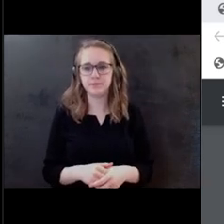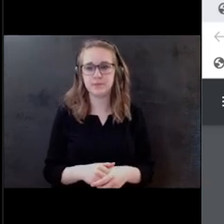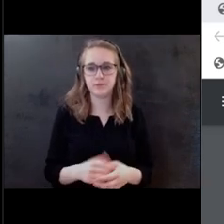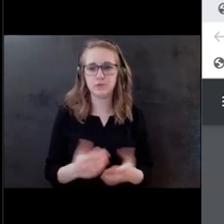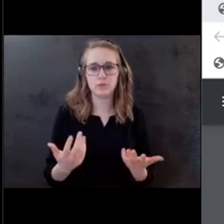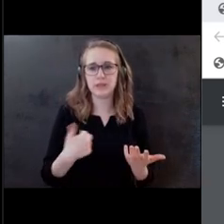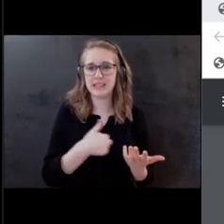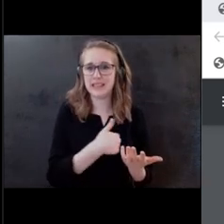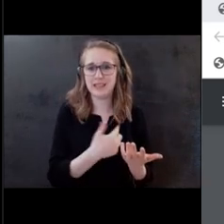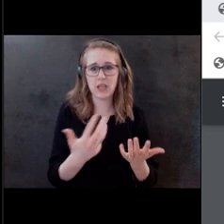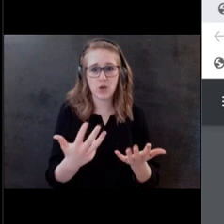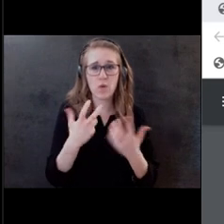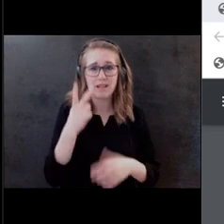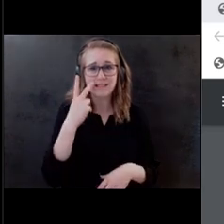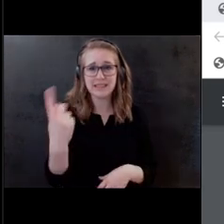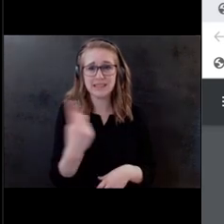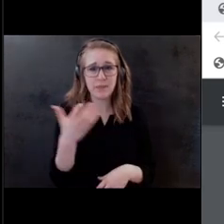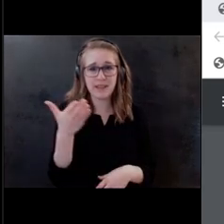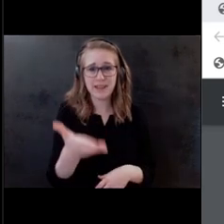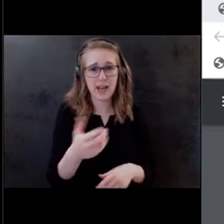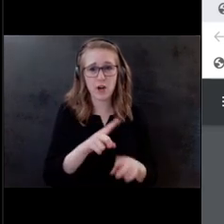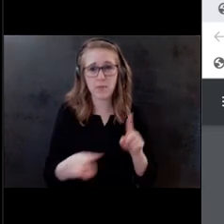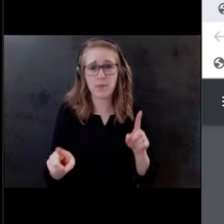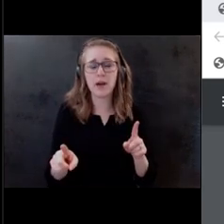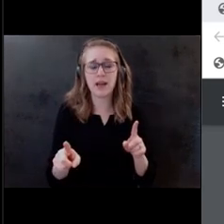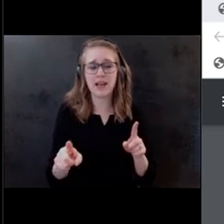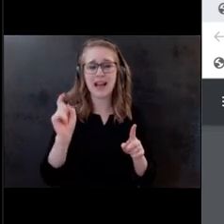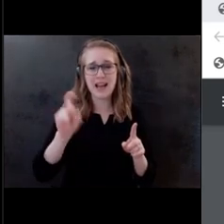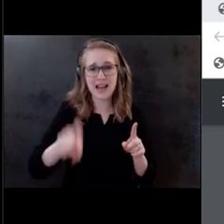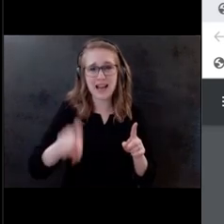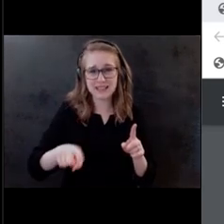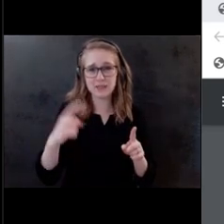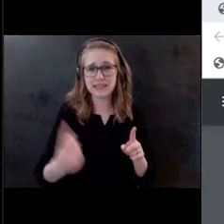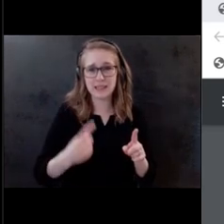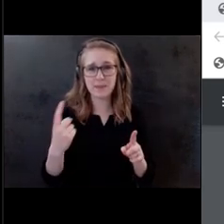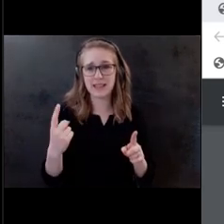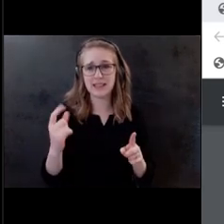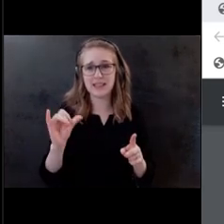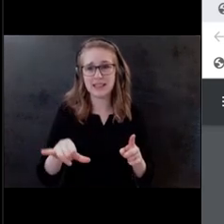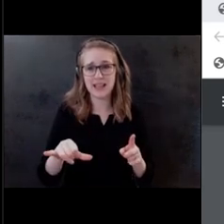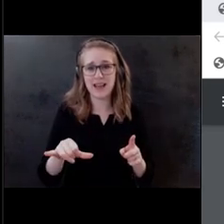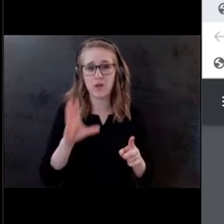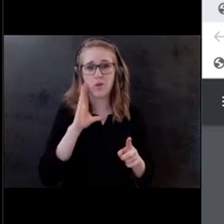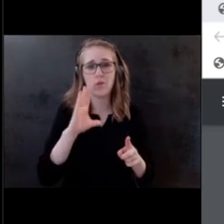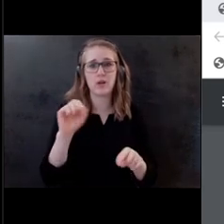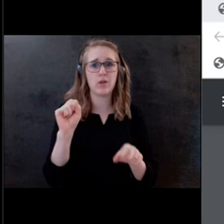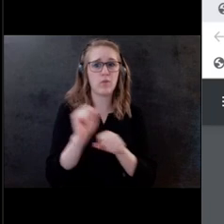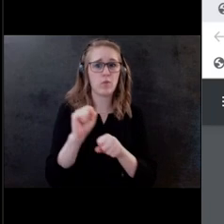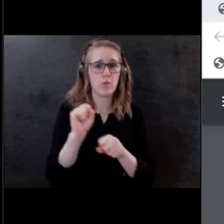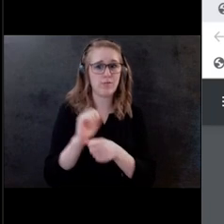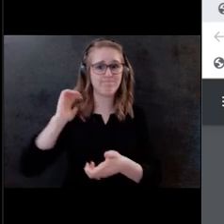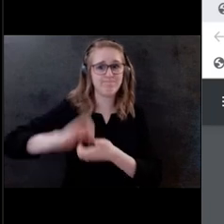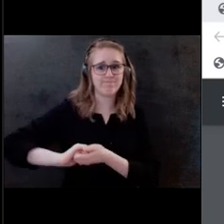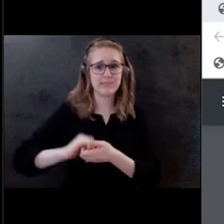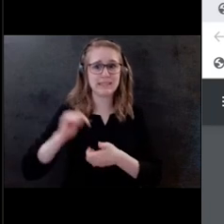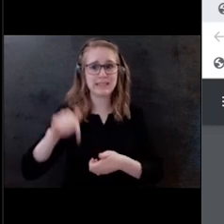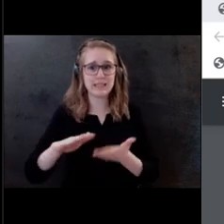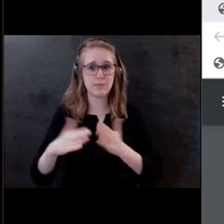We want to see something there, but it has to be something that can work with our community as well.